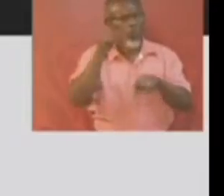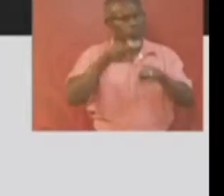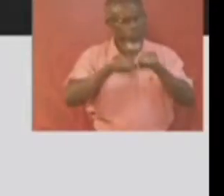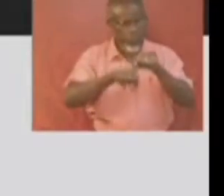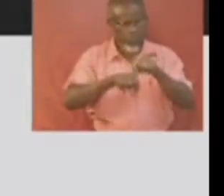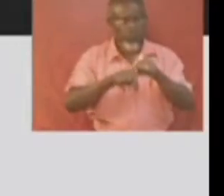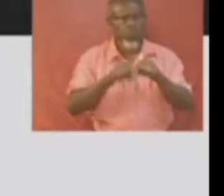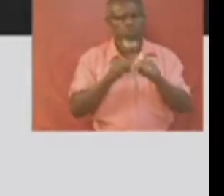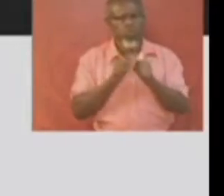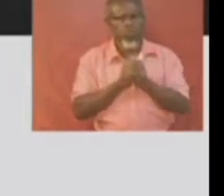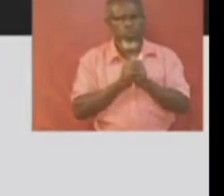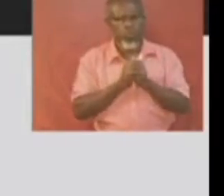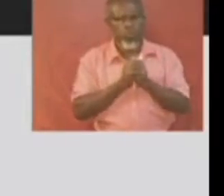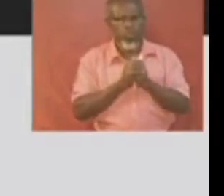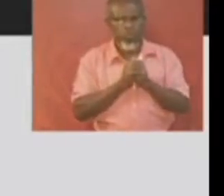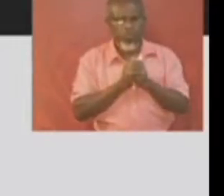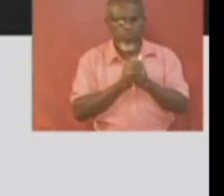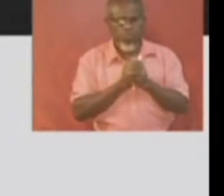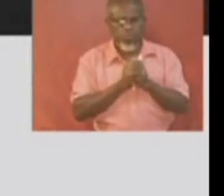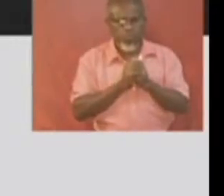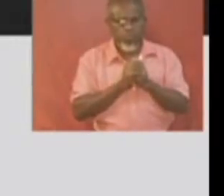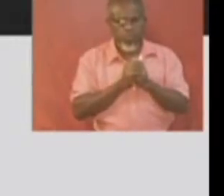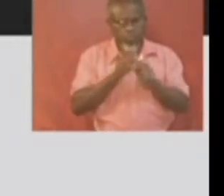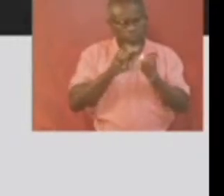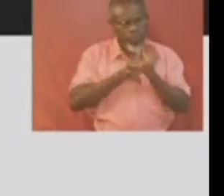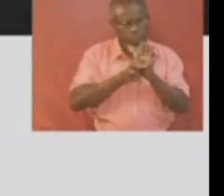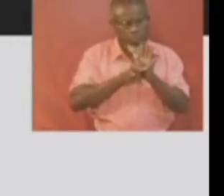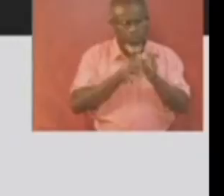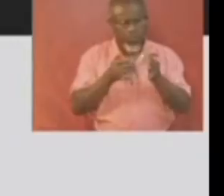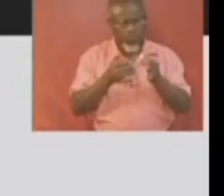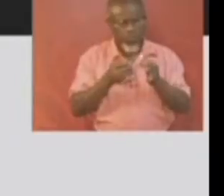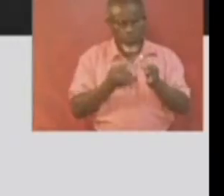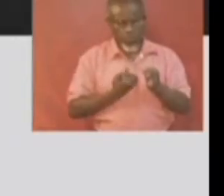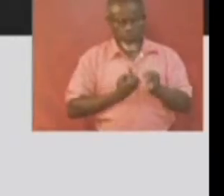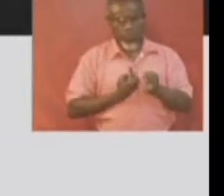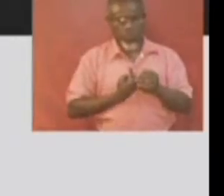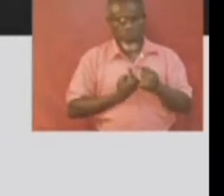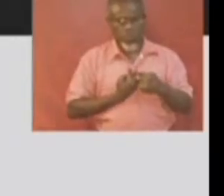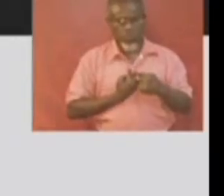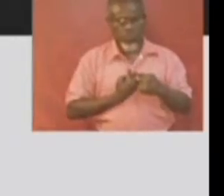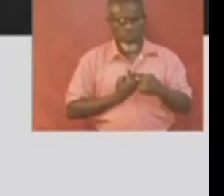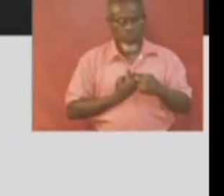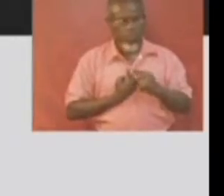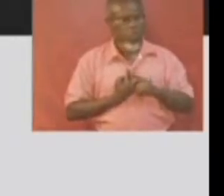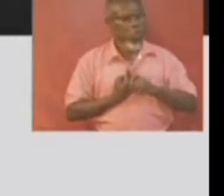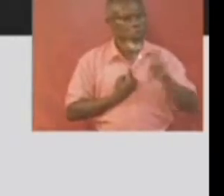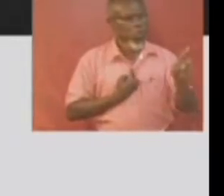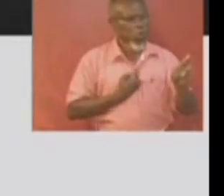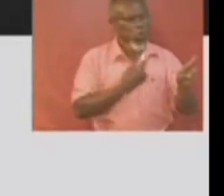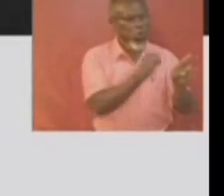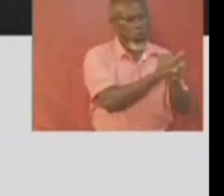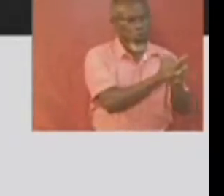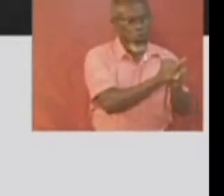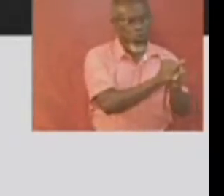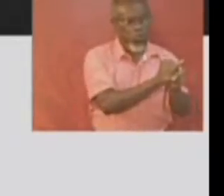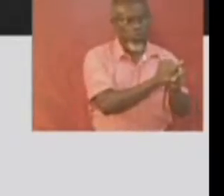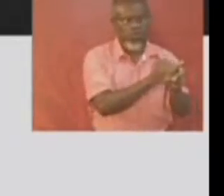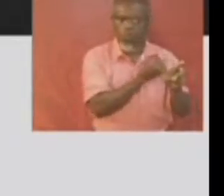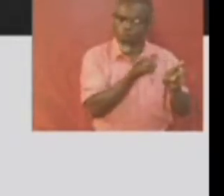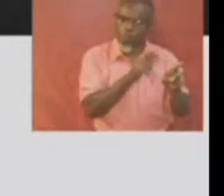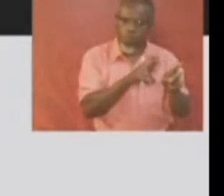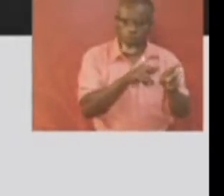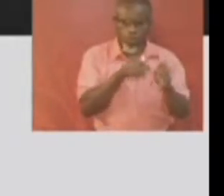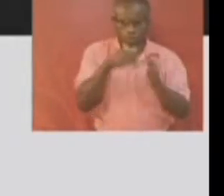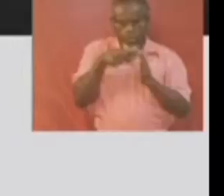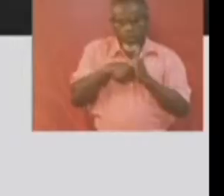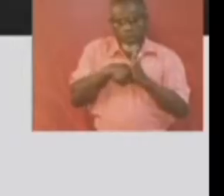the one that you think you have. This is your circle that you believe you have. You go to work, you stay at home. You stay at home with your partner